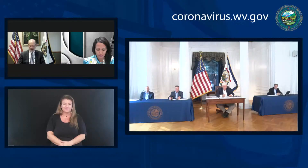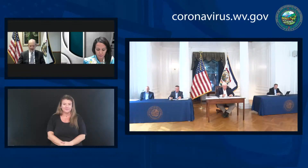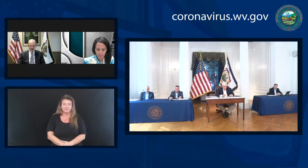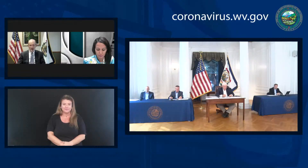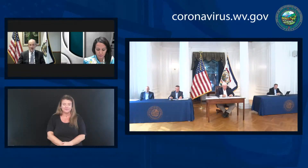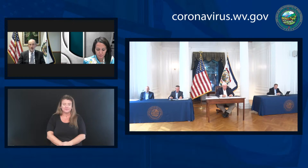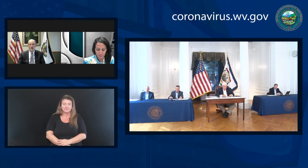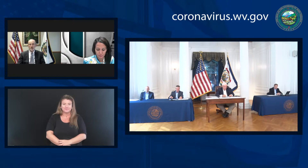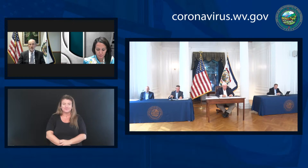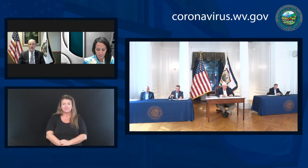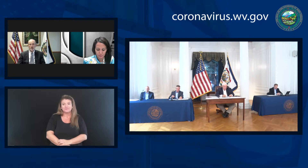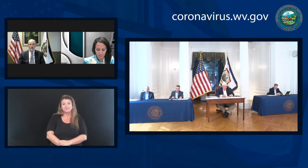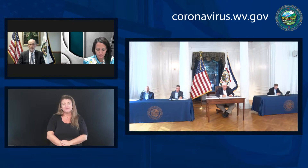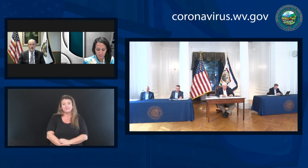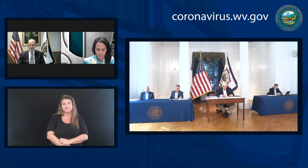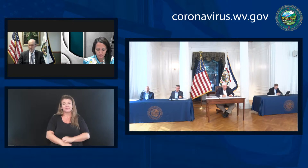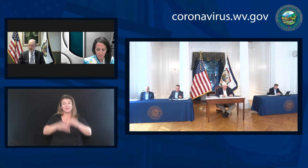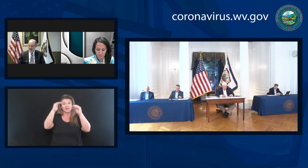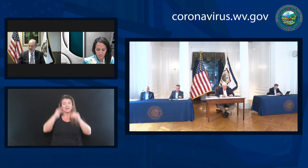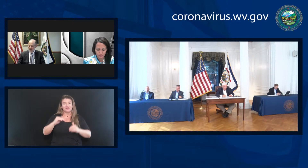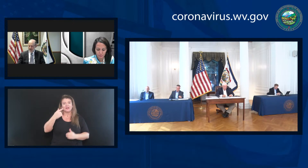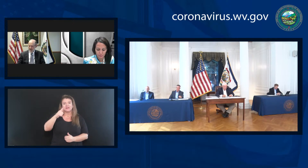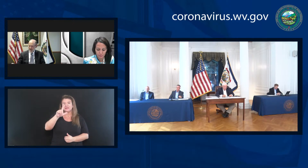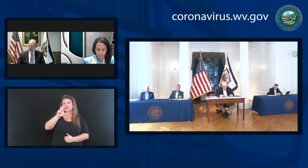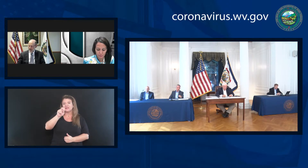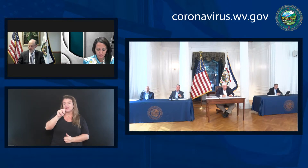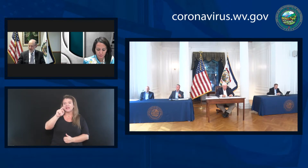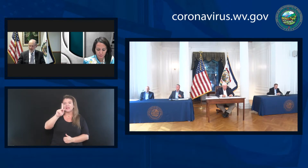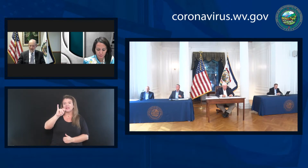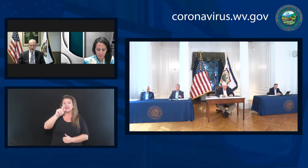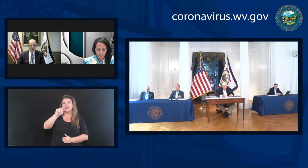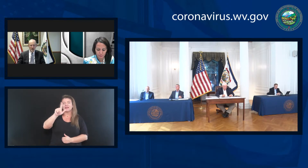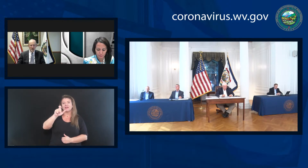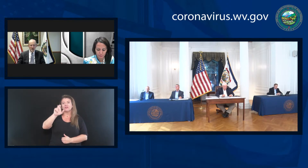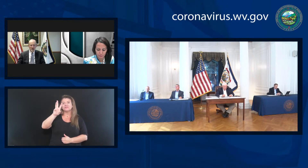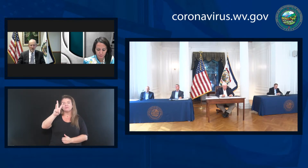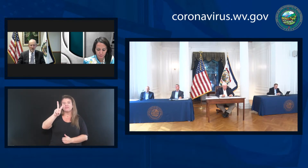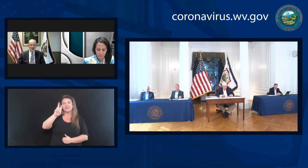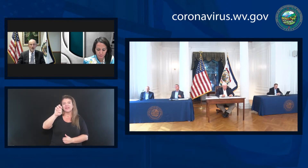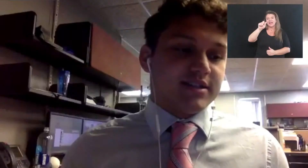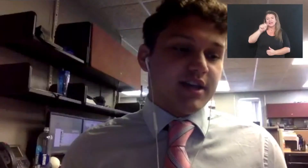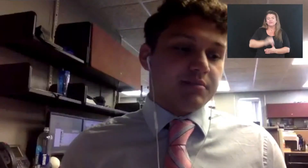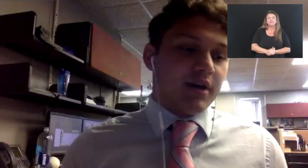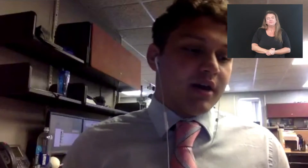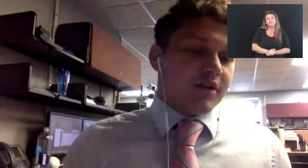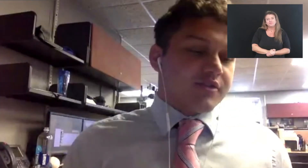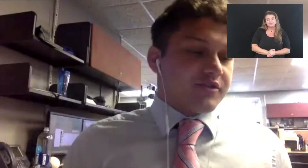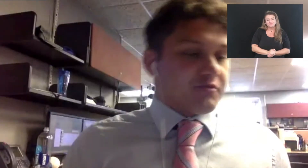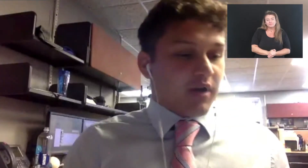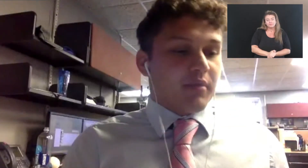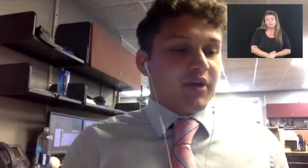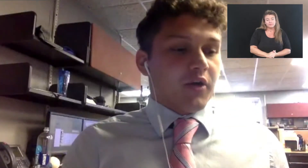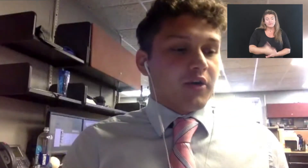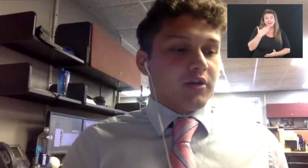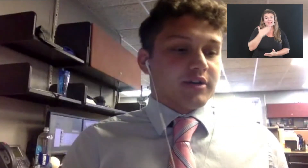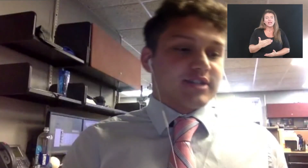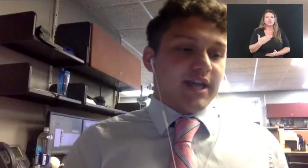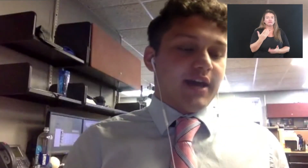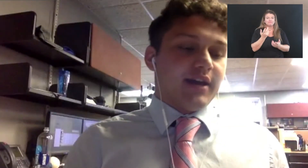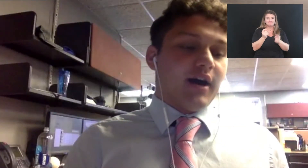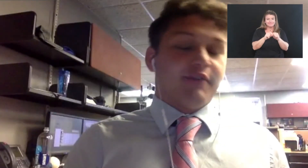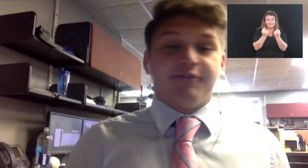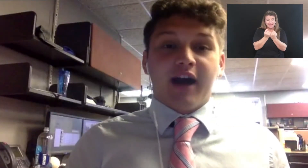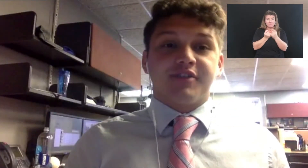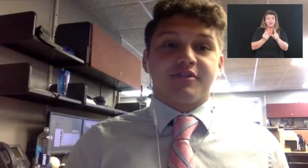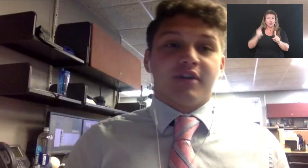All right, thank you, June. Next to Glenn Kittle with WVVA. Thank you, Governor Justice and team. So as you probably heard earlier